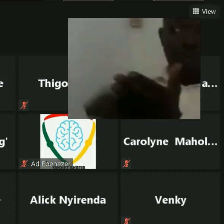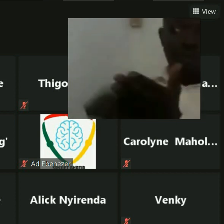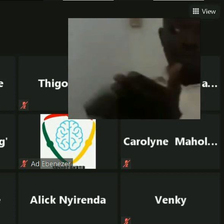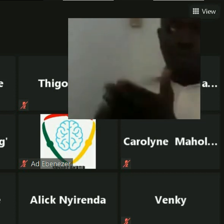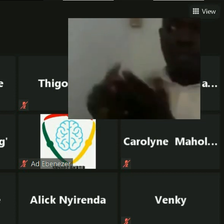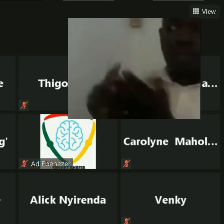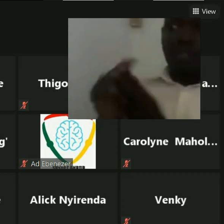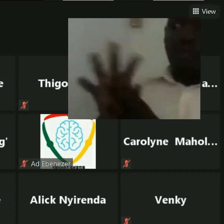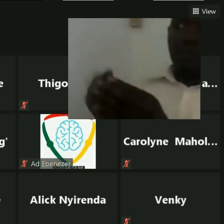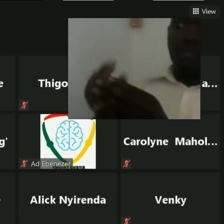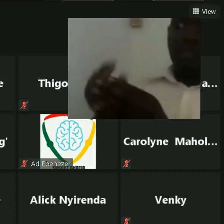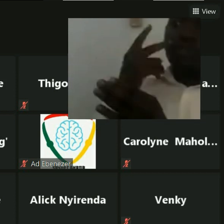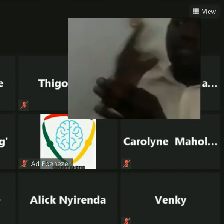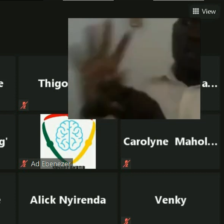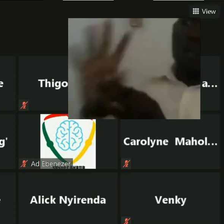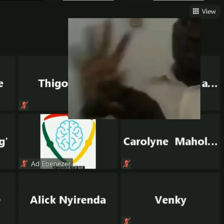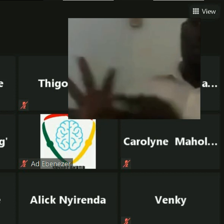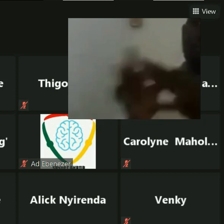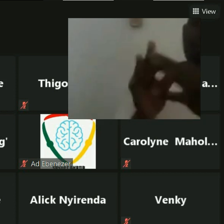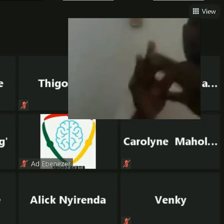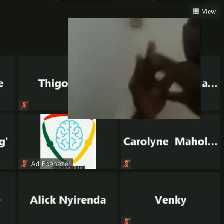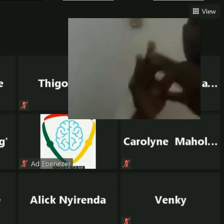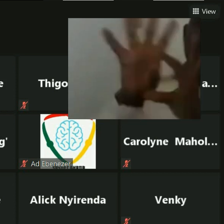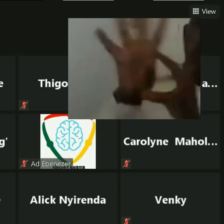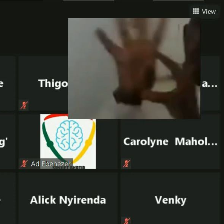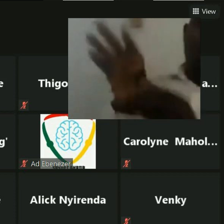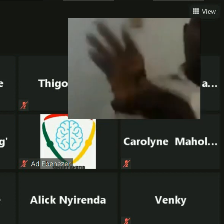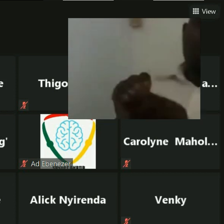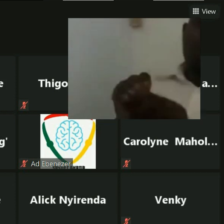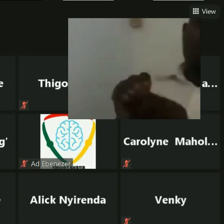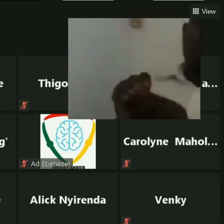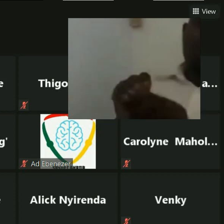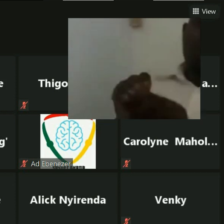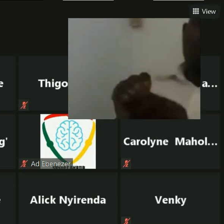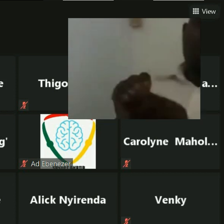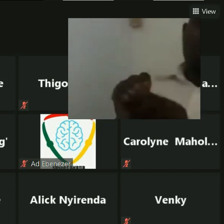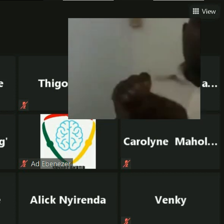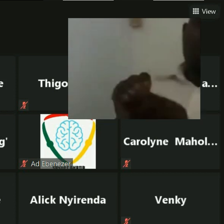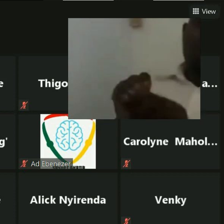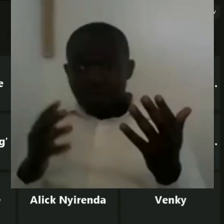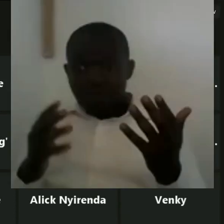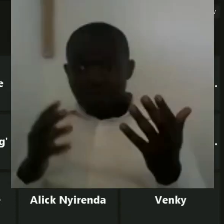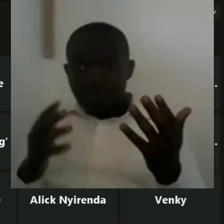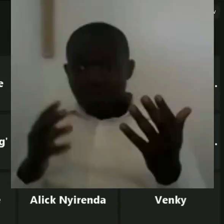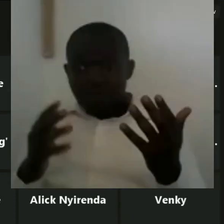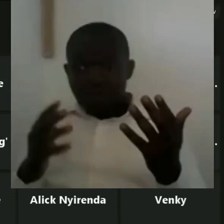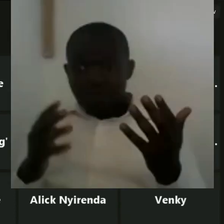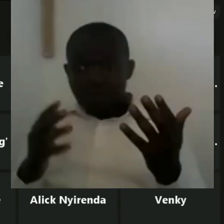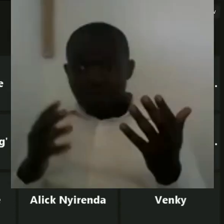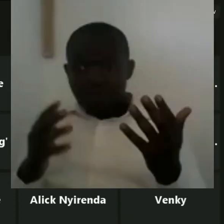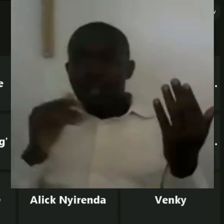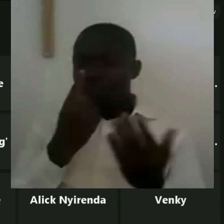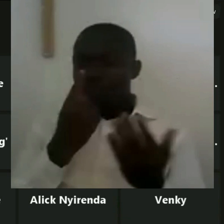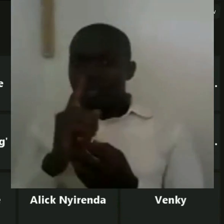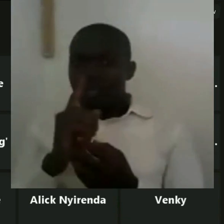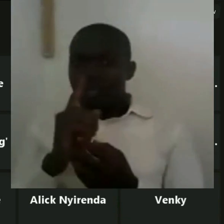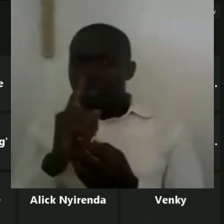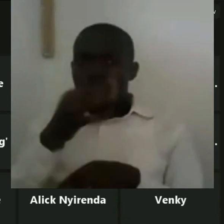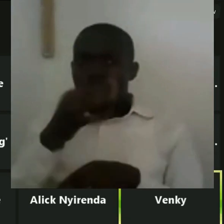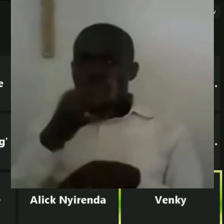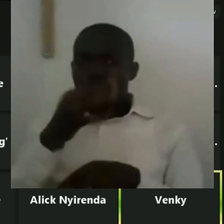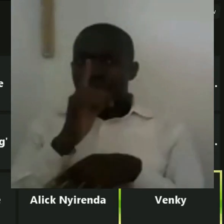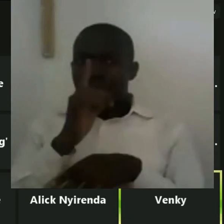well formed in the resolution itself. So it might be worthwhile looking at it. We are talking about